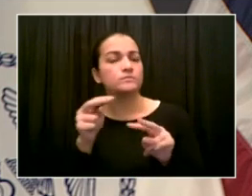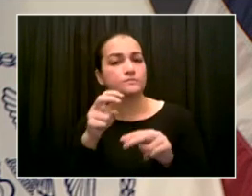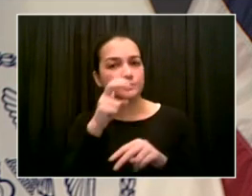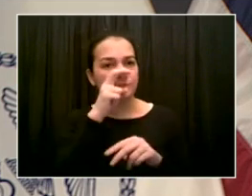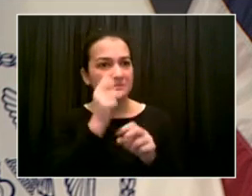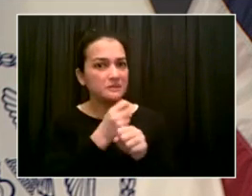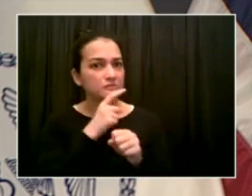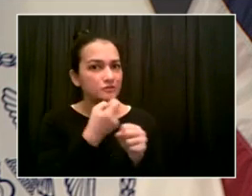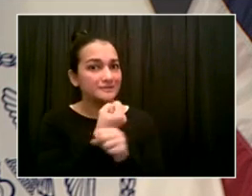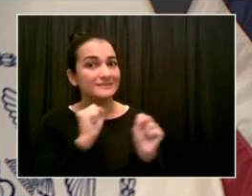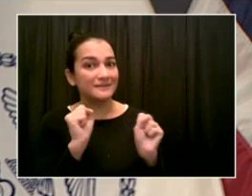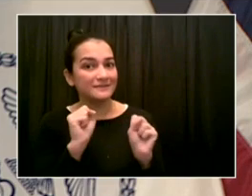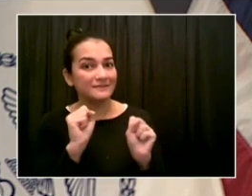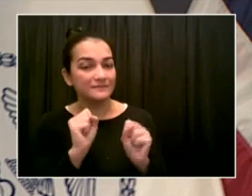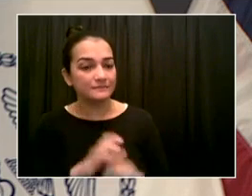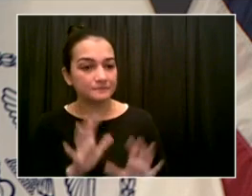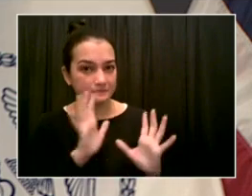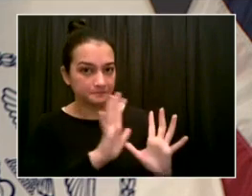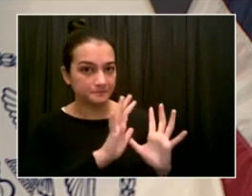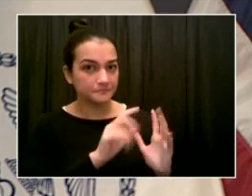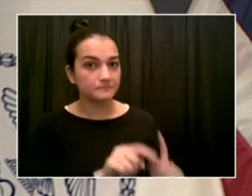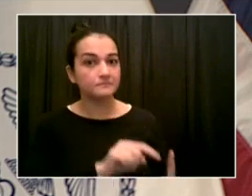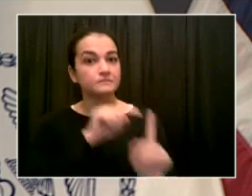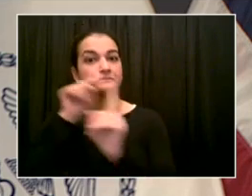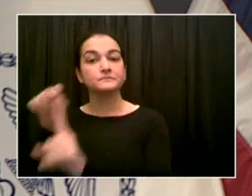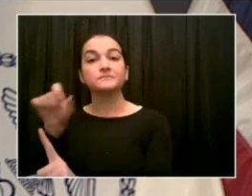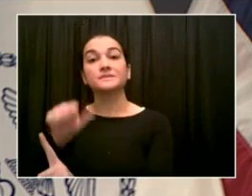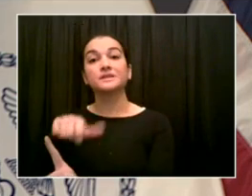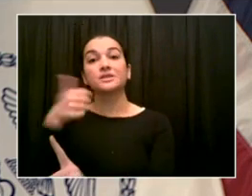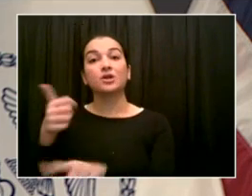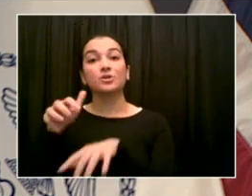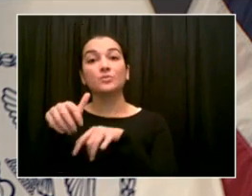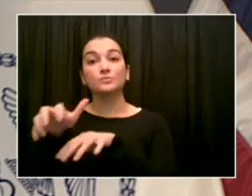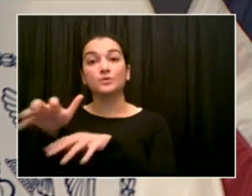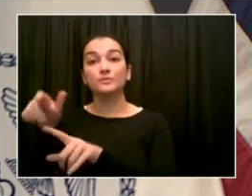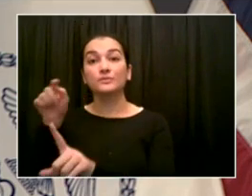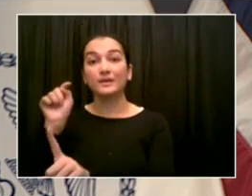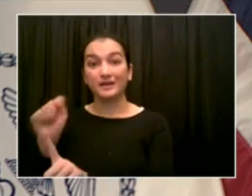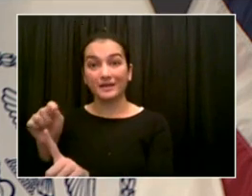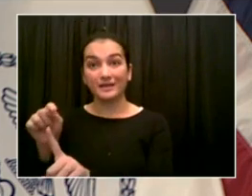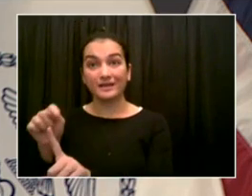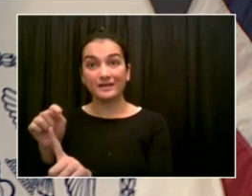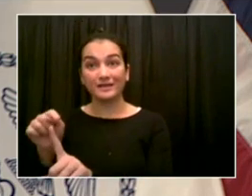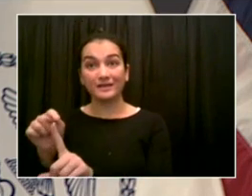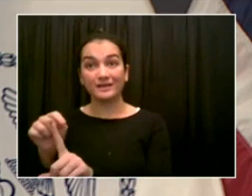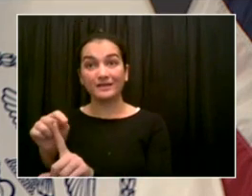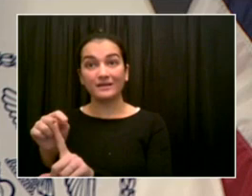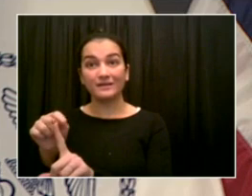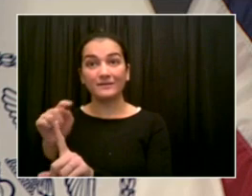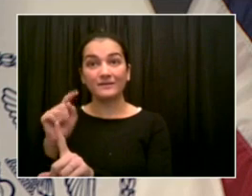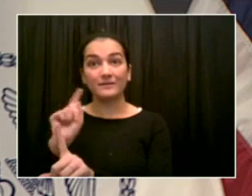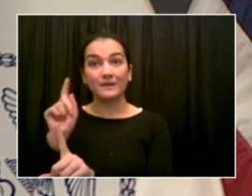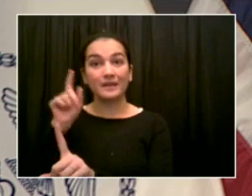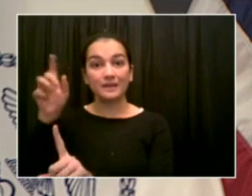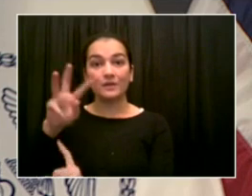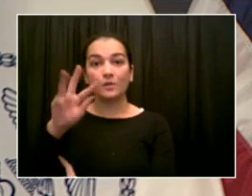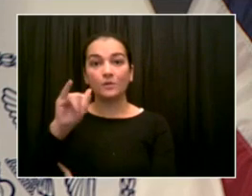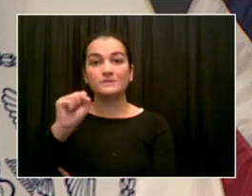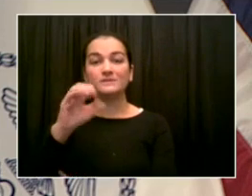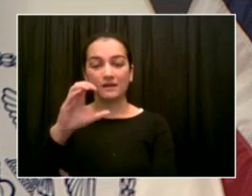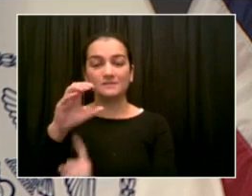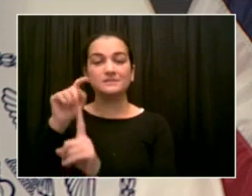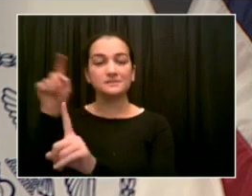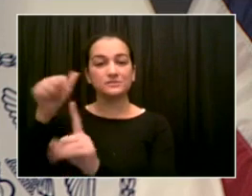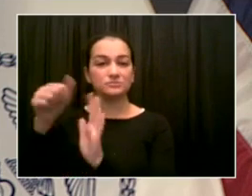important question. Look, it's tragic and horrible what happened in Wisconsin, but I will tell you, NYPD for years